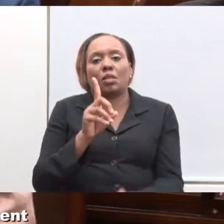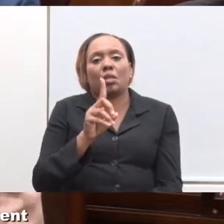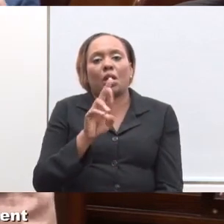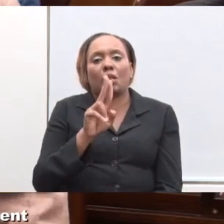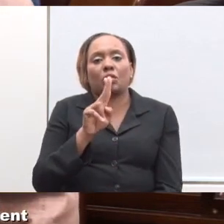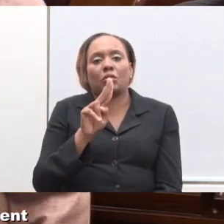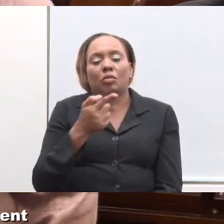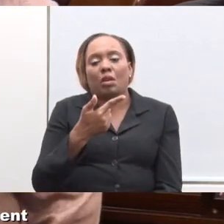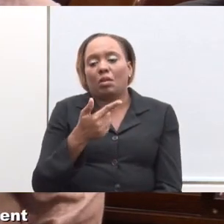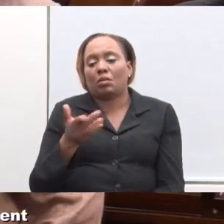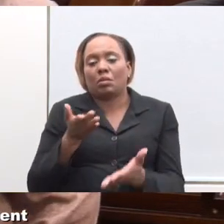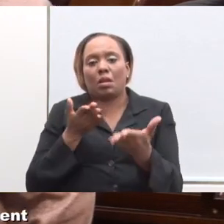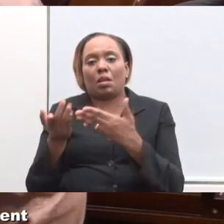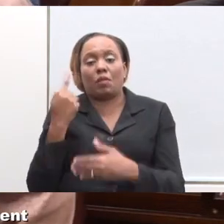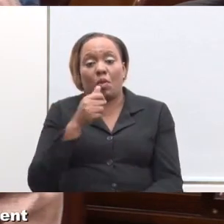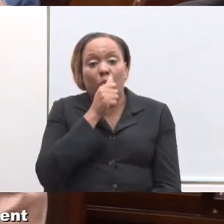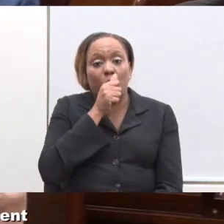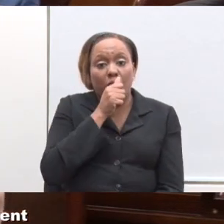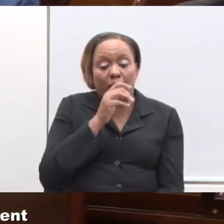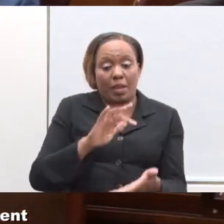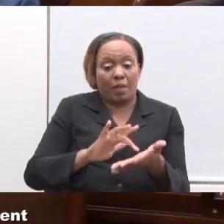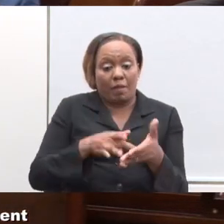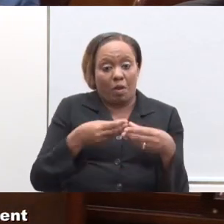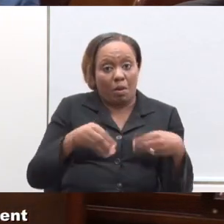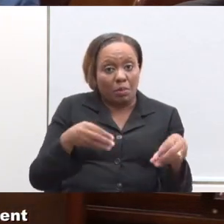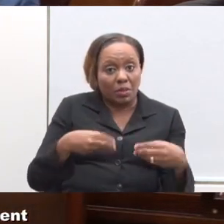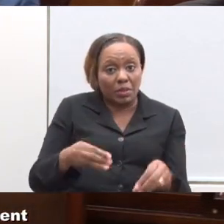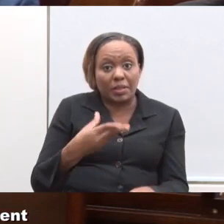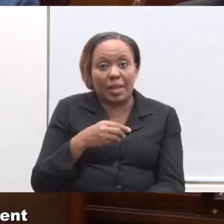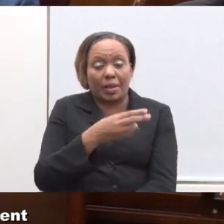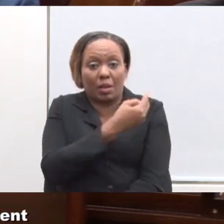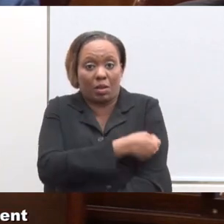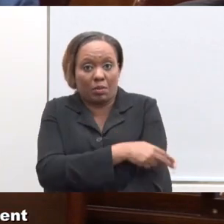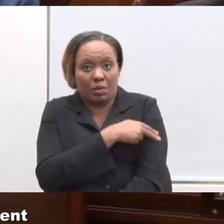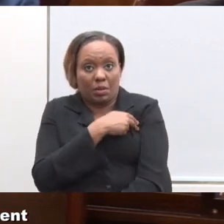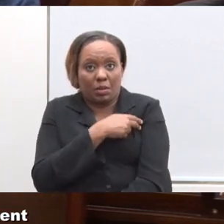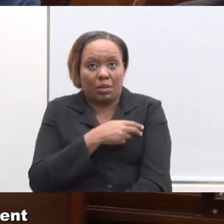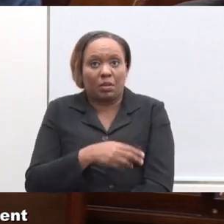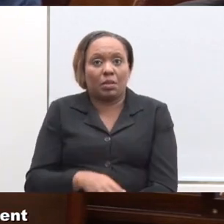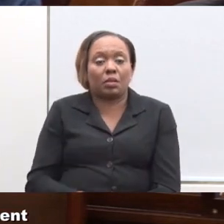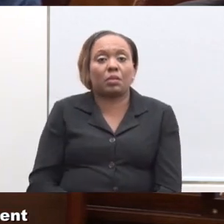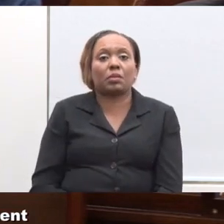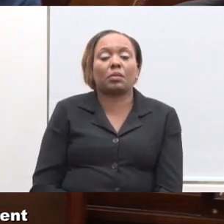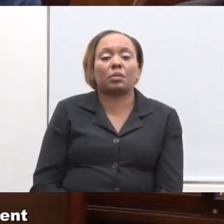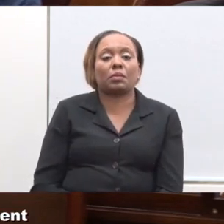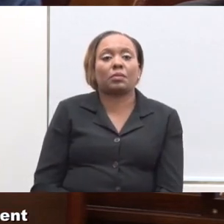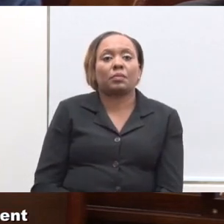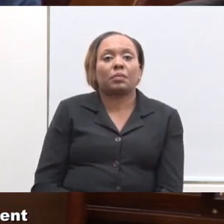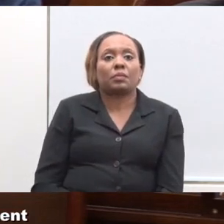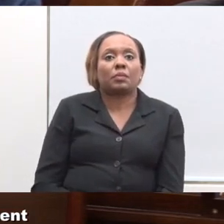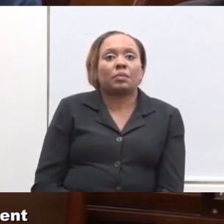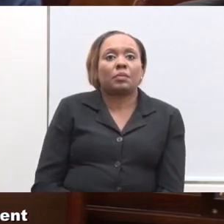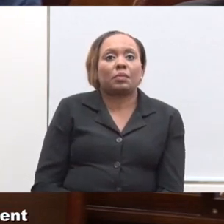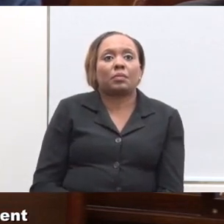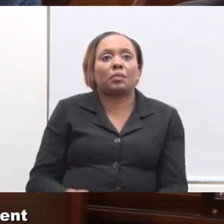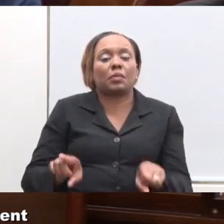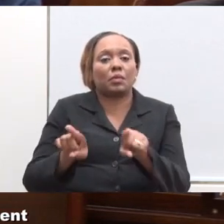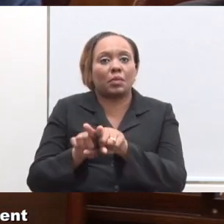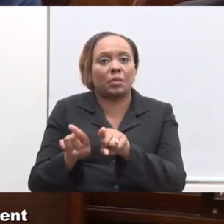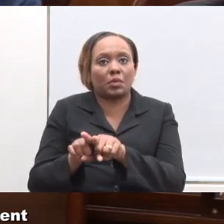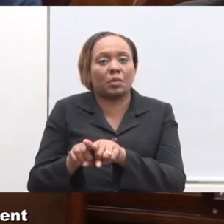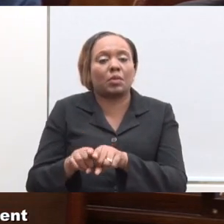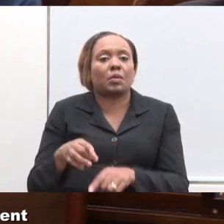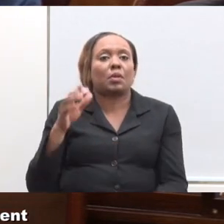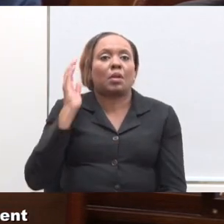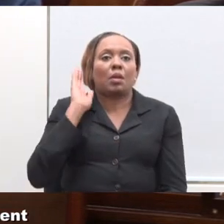for the Queen Elizabeth Hospital. Accordingly, before we rise at the end of this fiscal year, an additional supplementary will